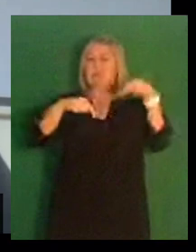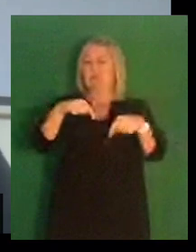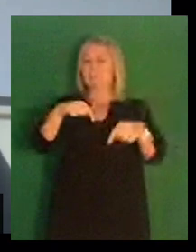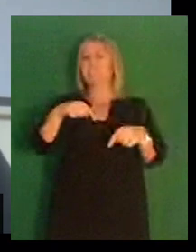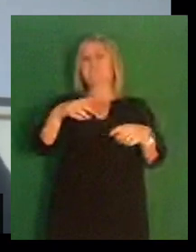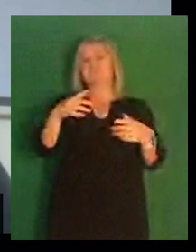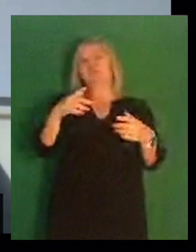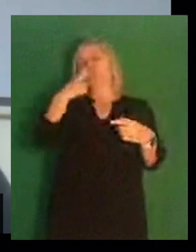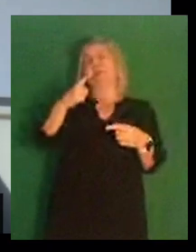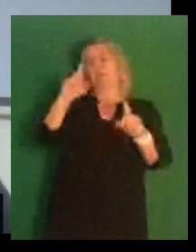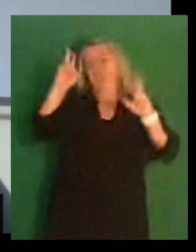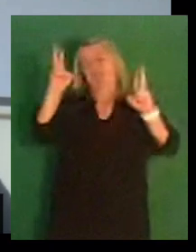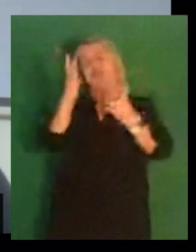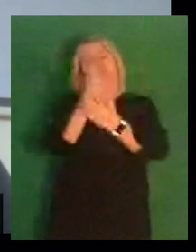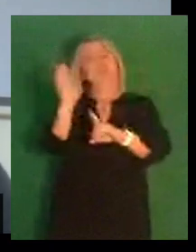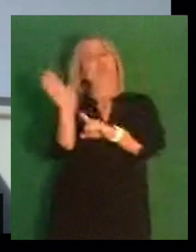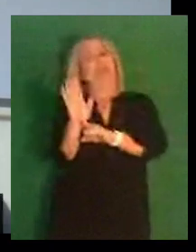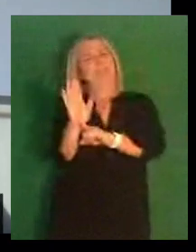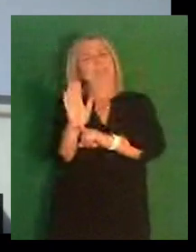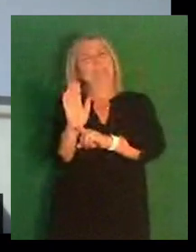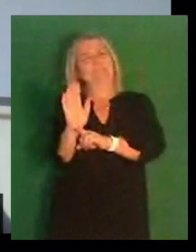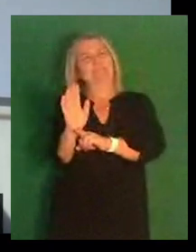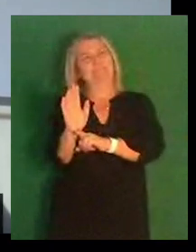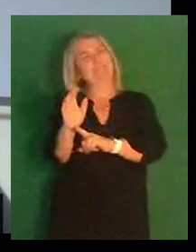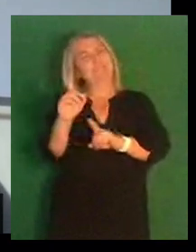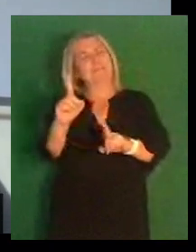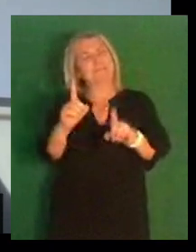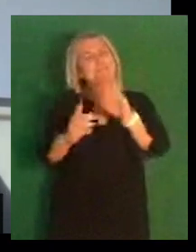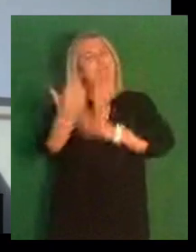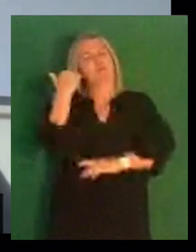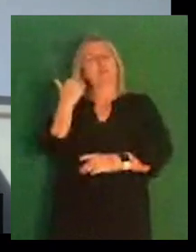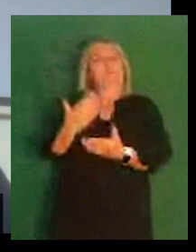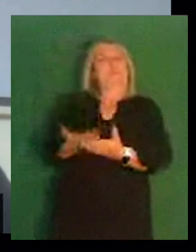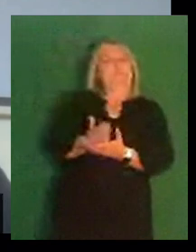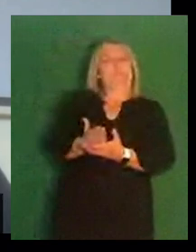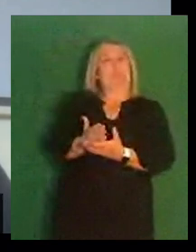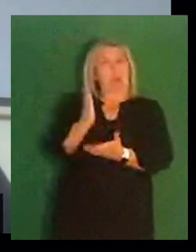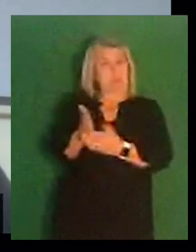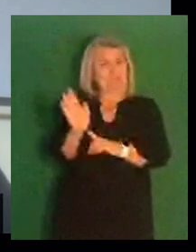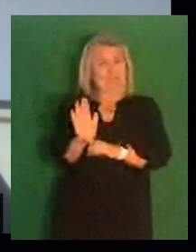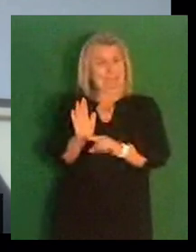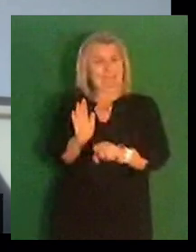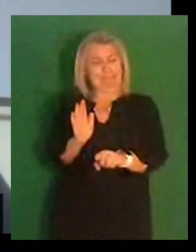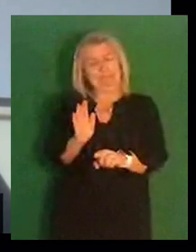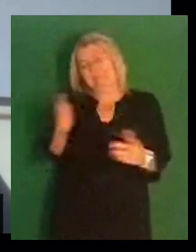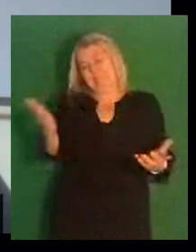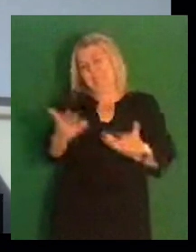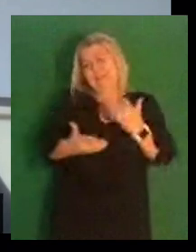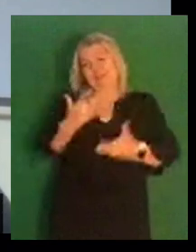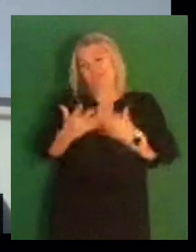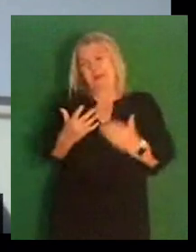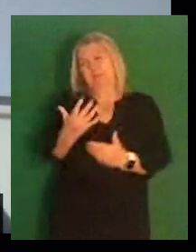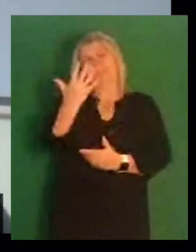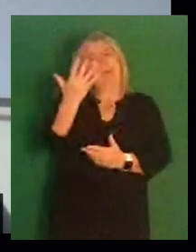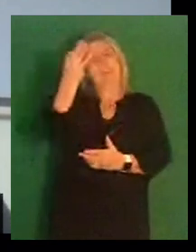beginning of the lockdown, we were talking about, we would use every kind of word to describe our 5-minute pieces of theatre